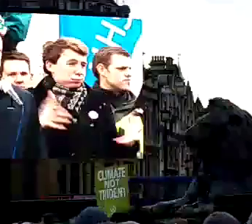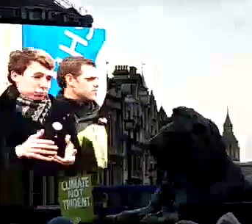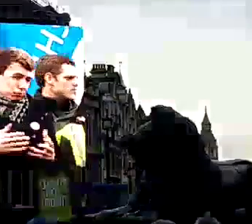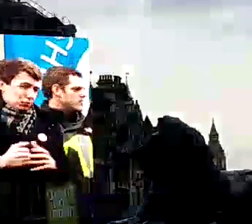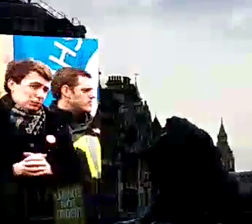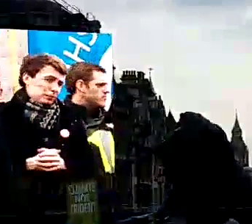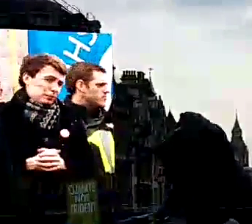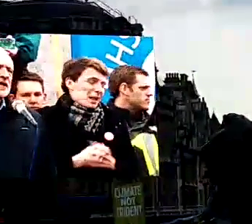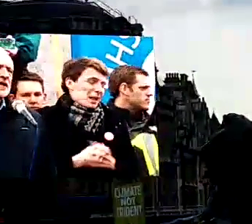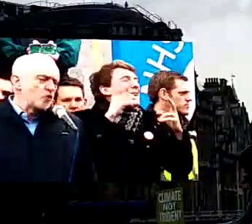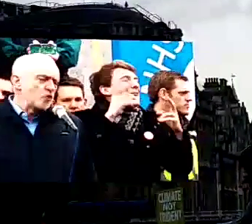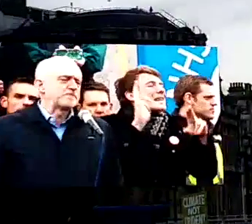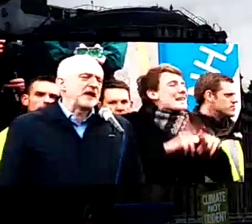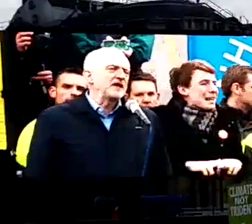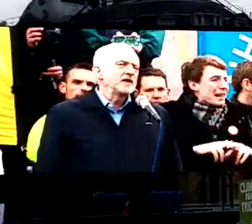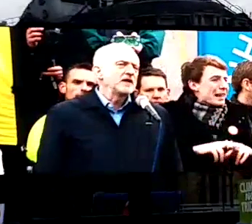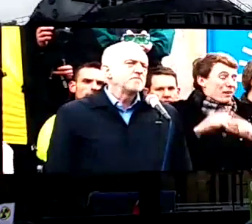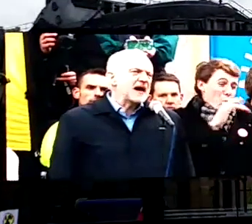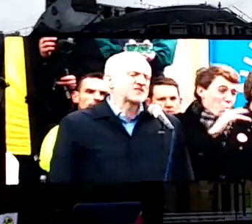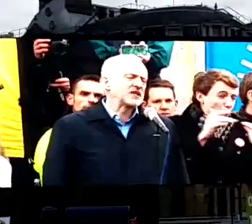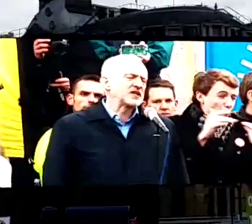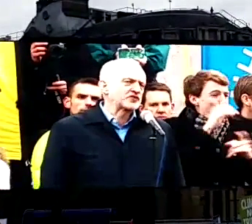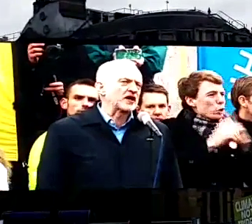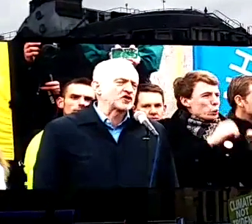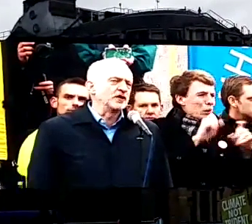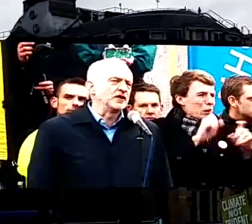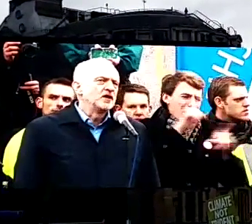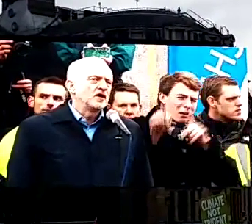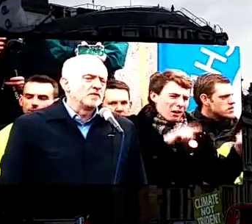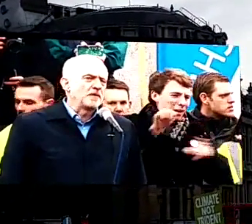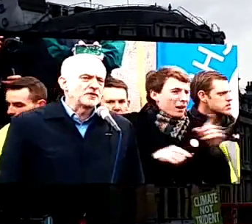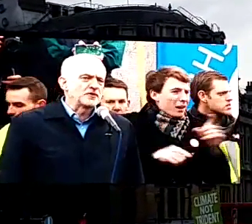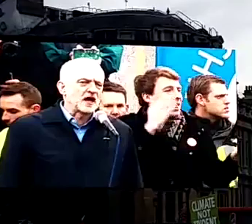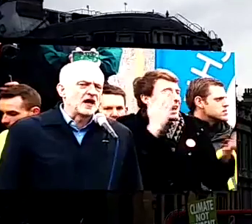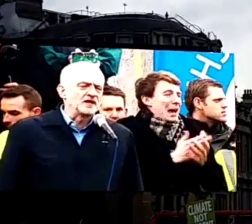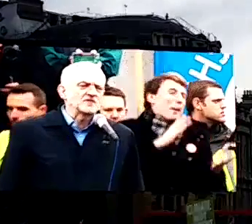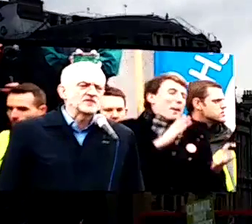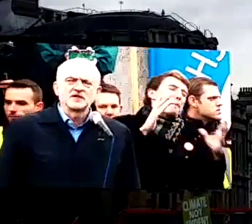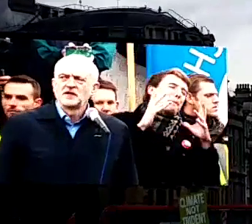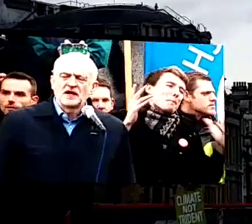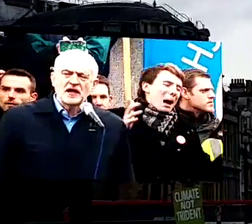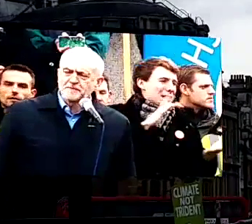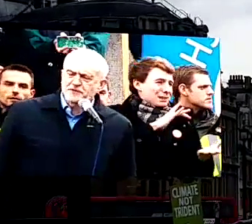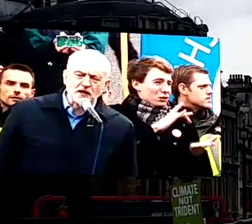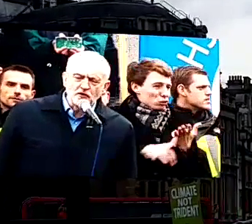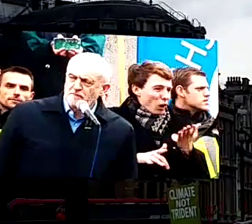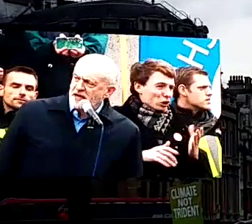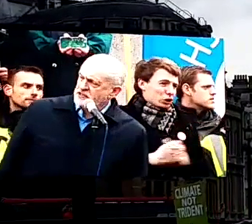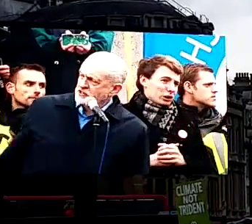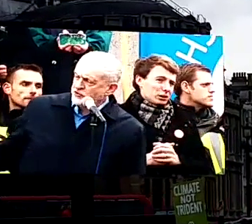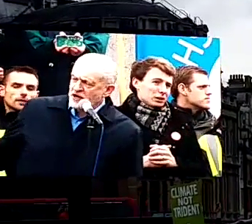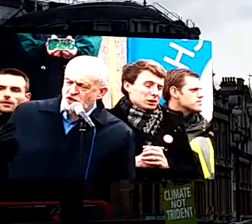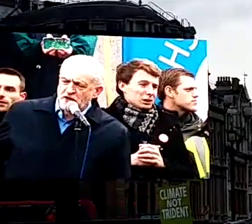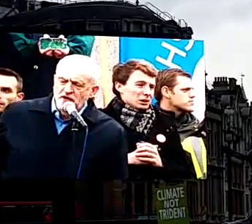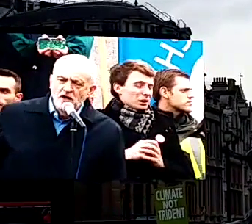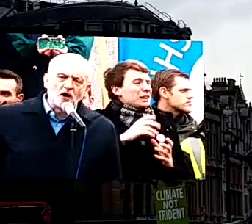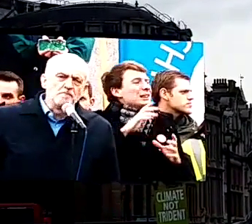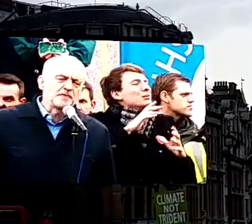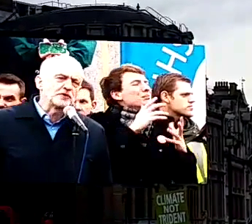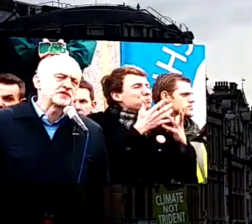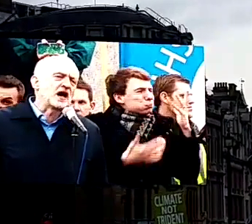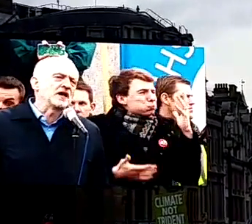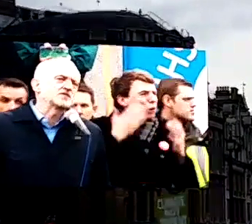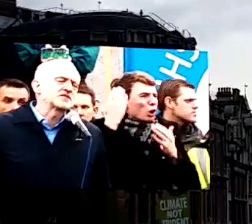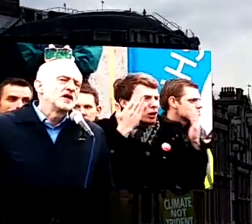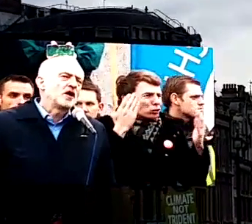nuclear war took place, there would be mass destruction on both sides. Absolute mass destruction